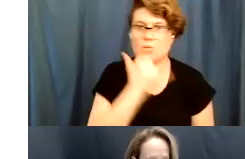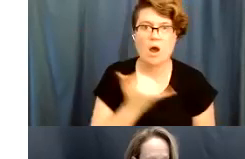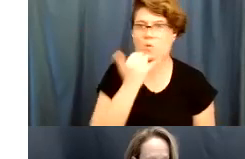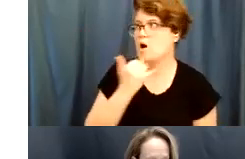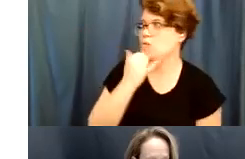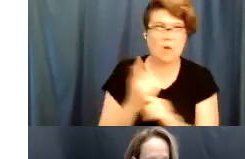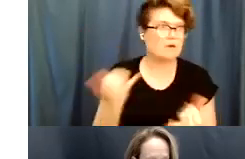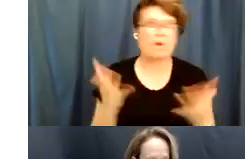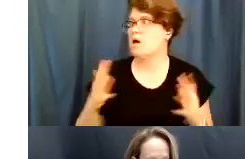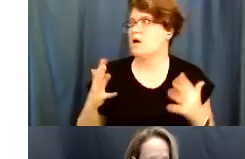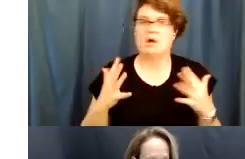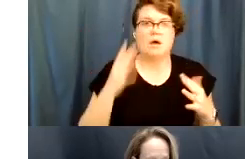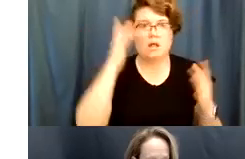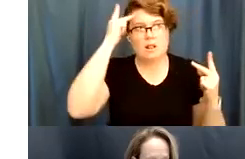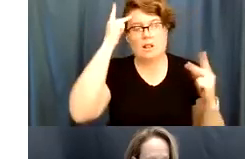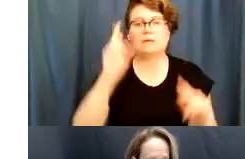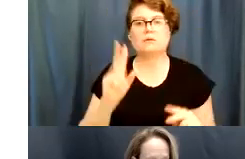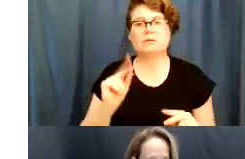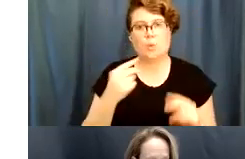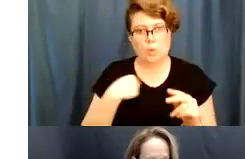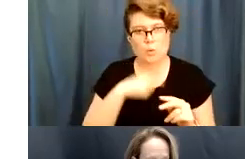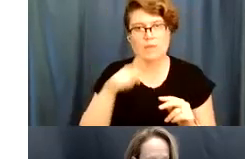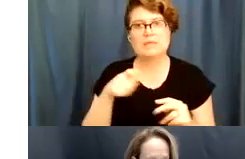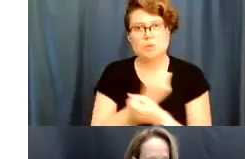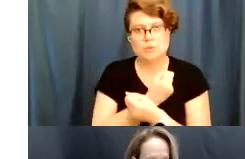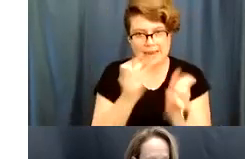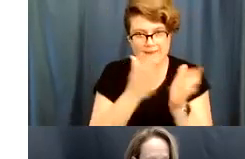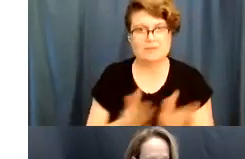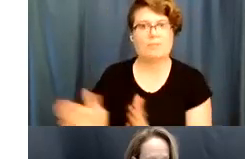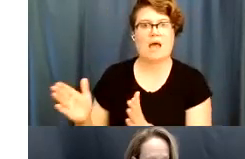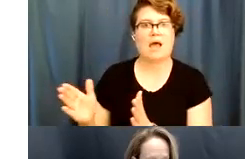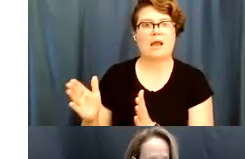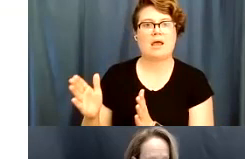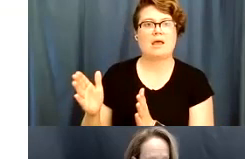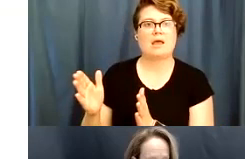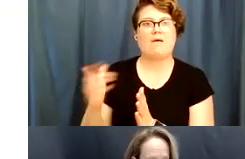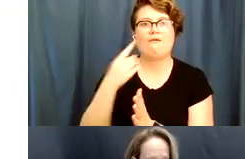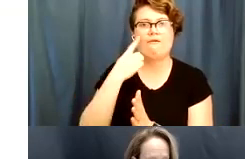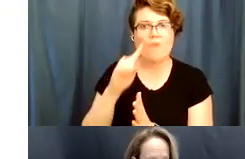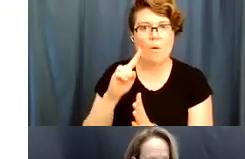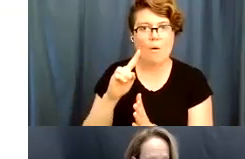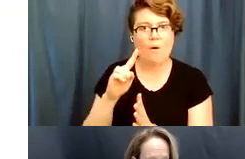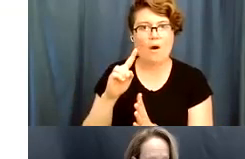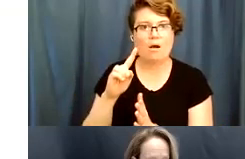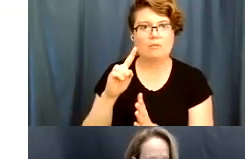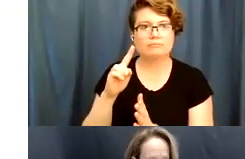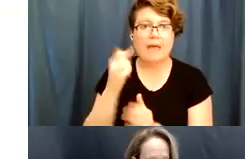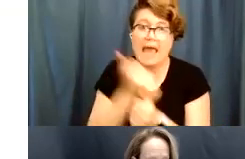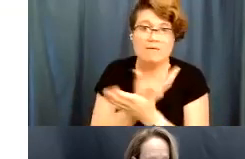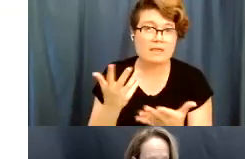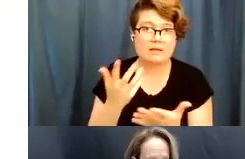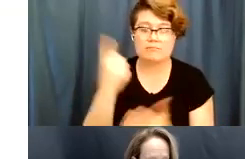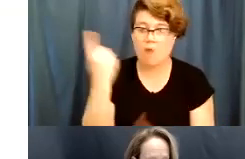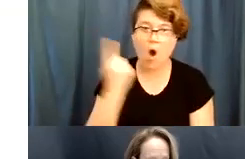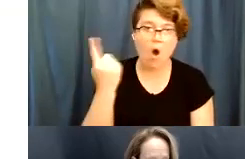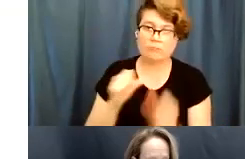why we are safety planning right now. Instead, safety planning is something that should always occur and we're just updating